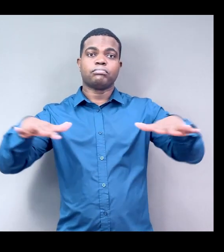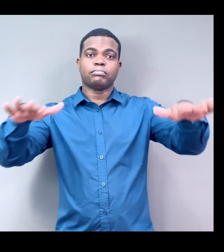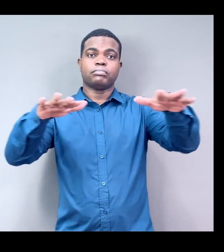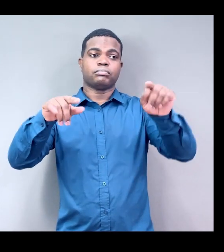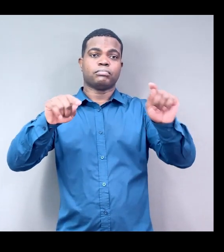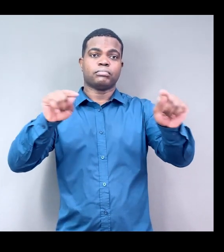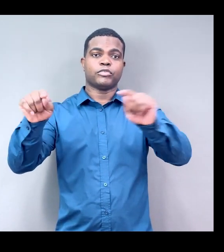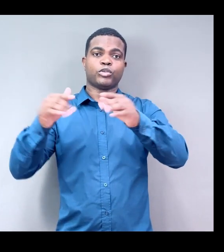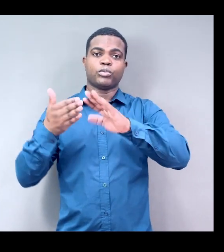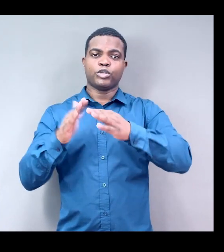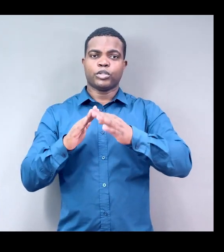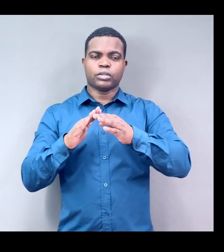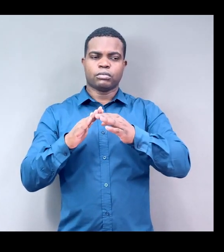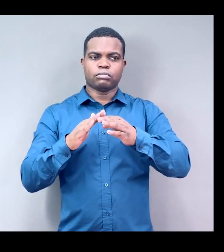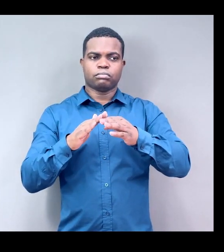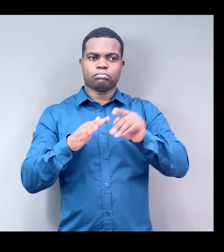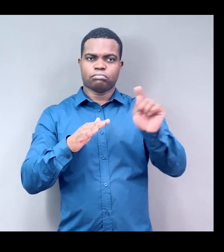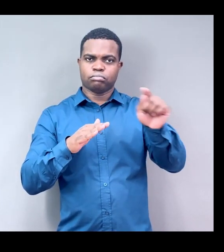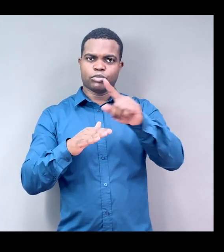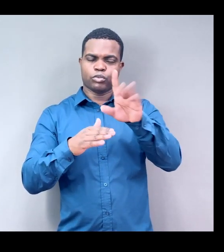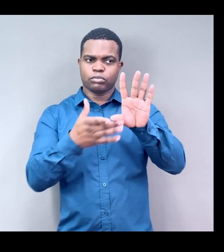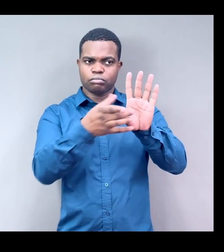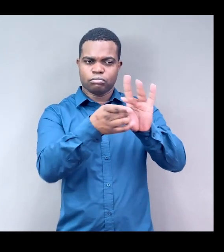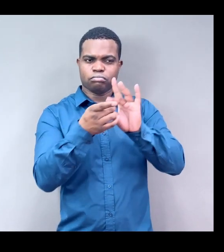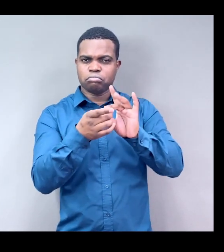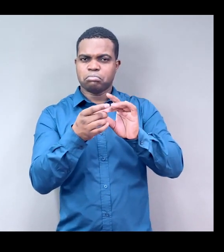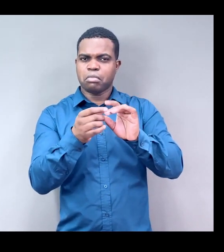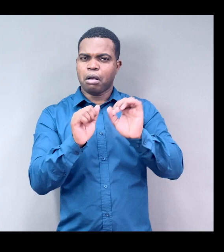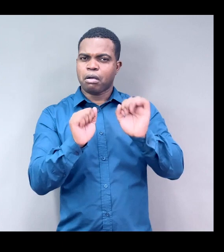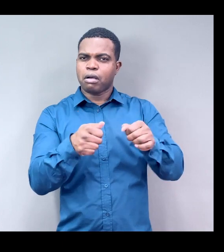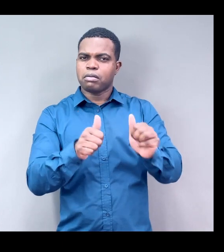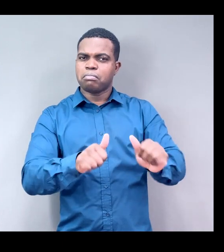what can work with the community you are working with.